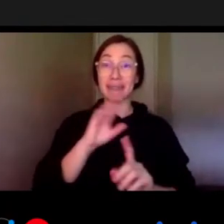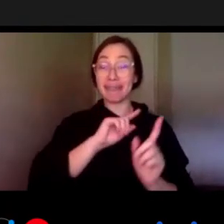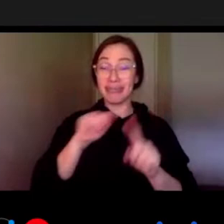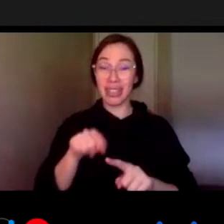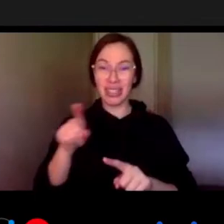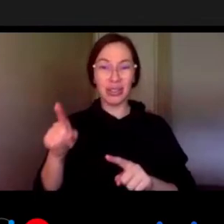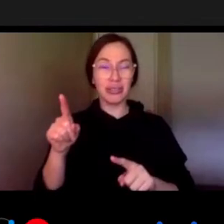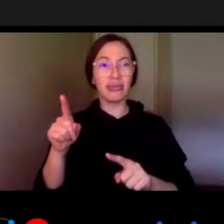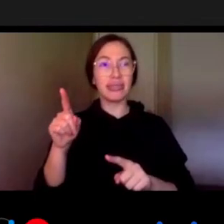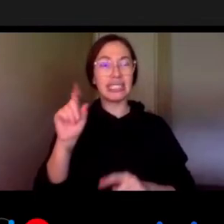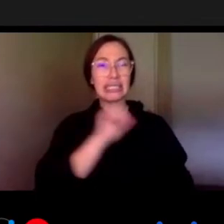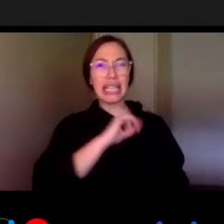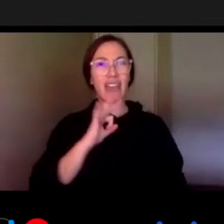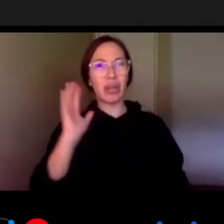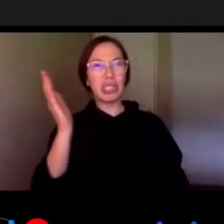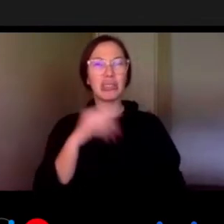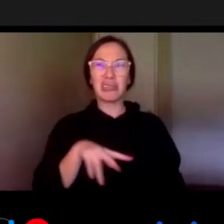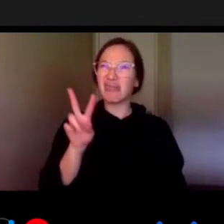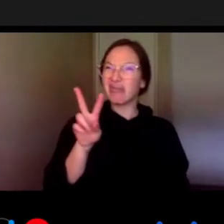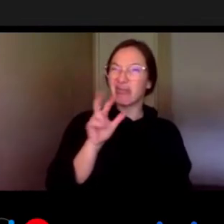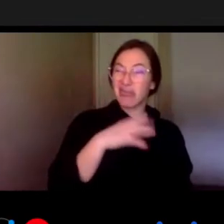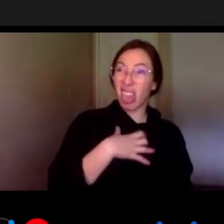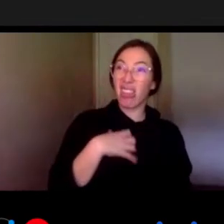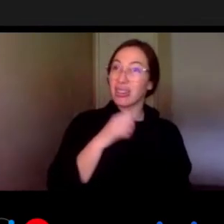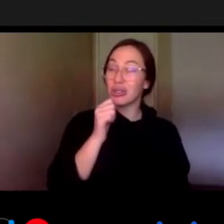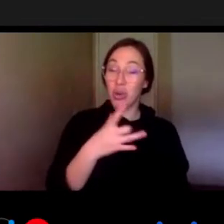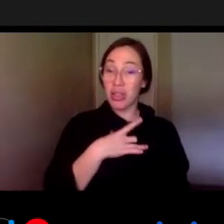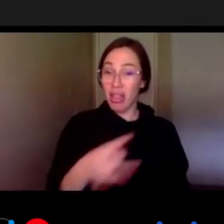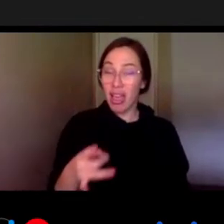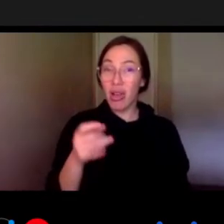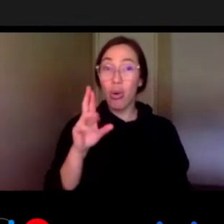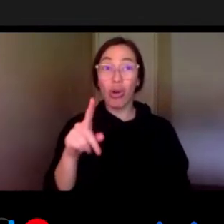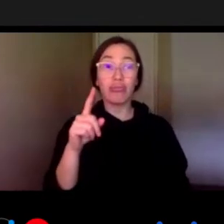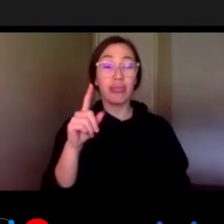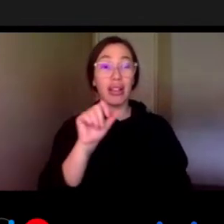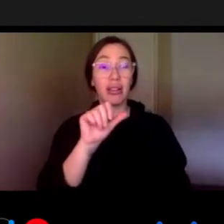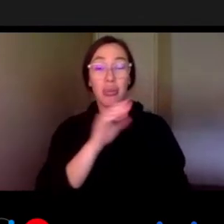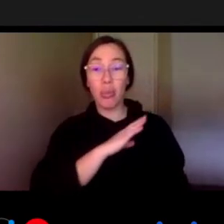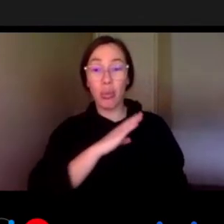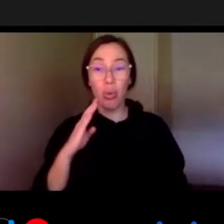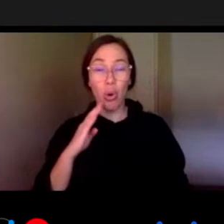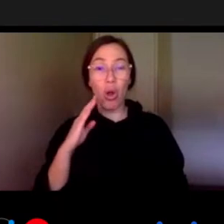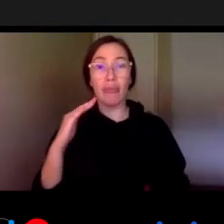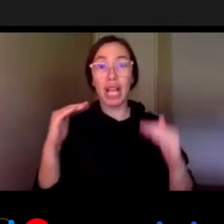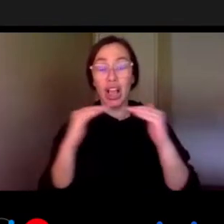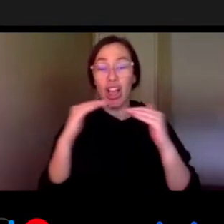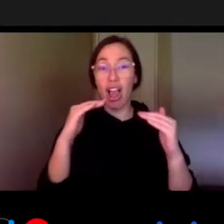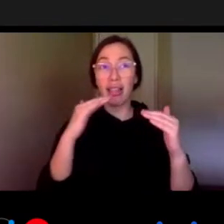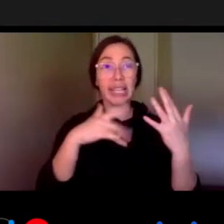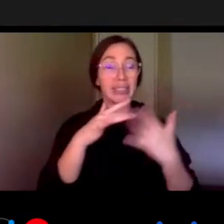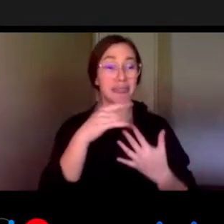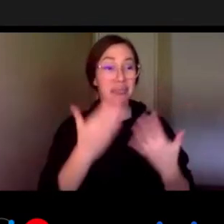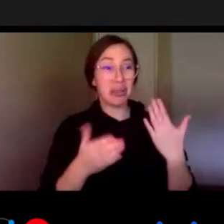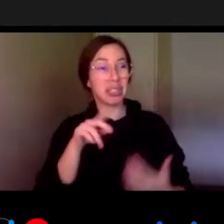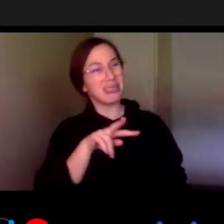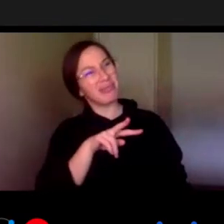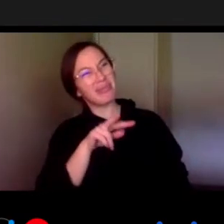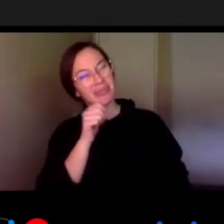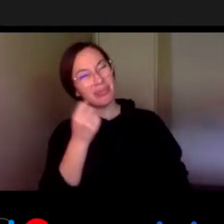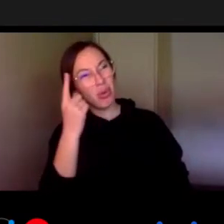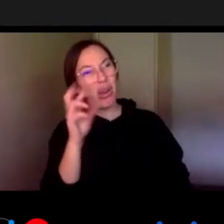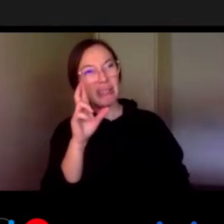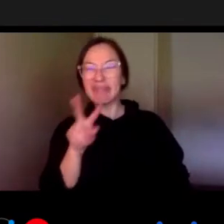in a staff presentation that you don't like, you are hearing something from the board member, a board colleague that either you don't understand or you don't